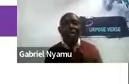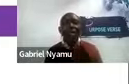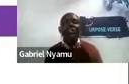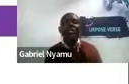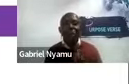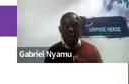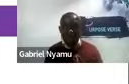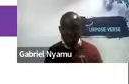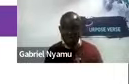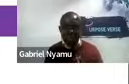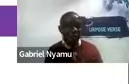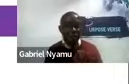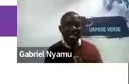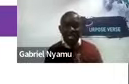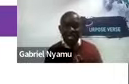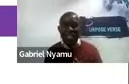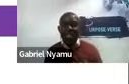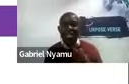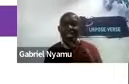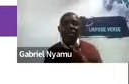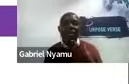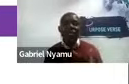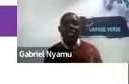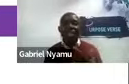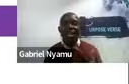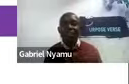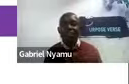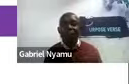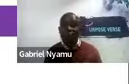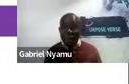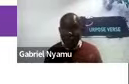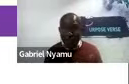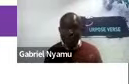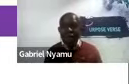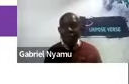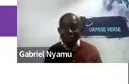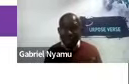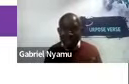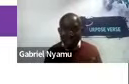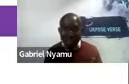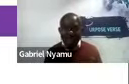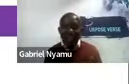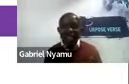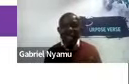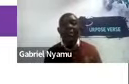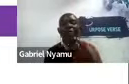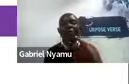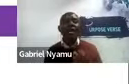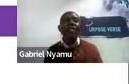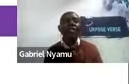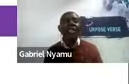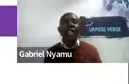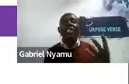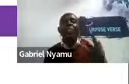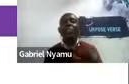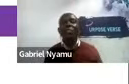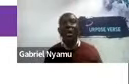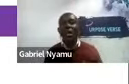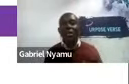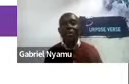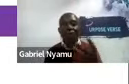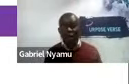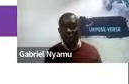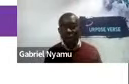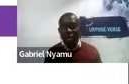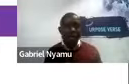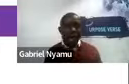don't create your own purpose, not living. It's something that you discover why you live, why you exist. So, and that generally